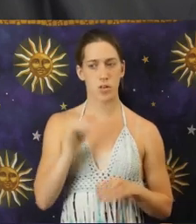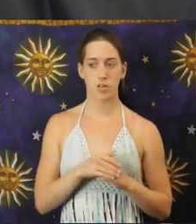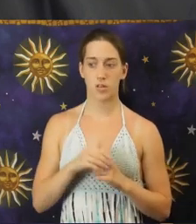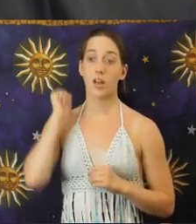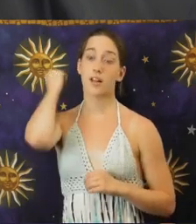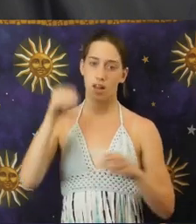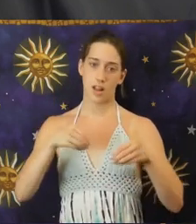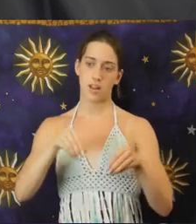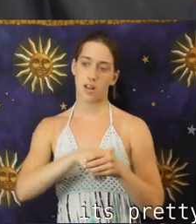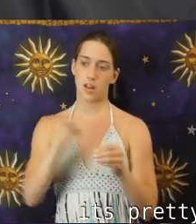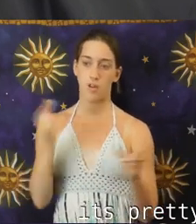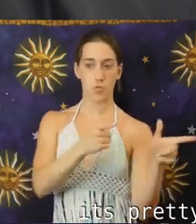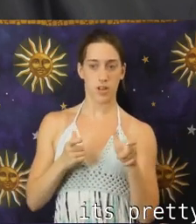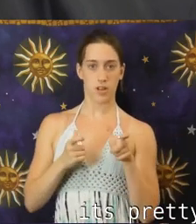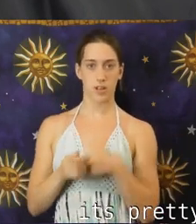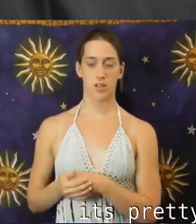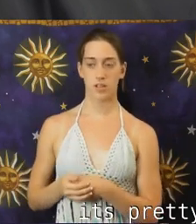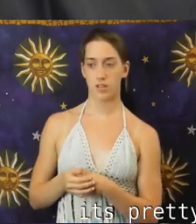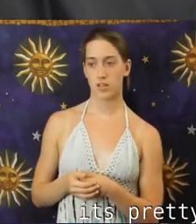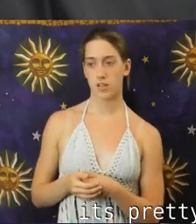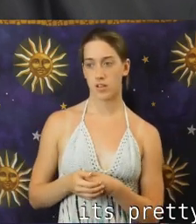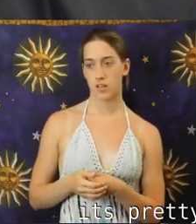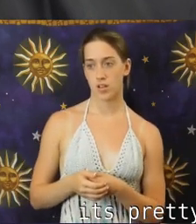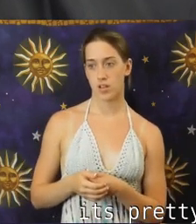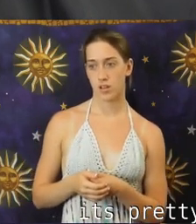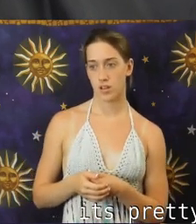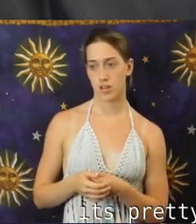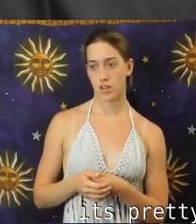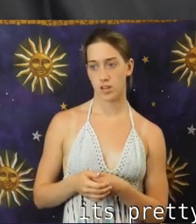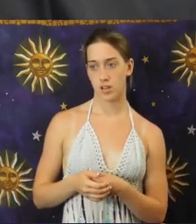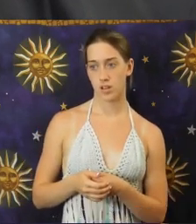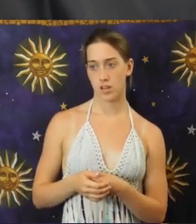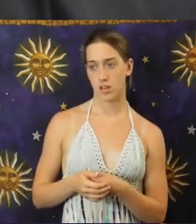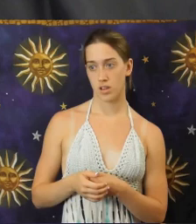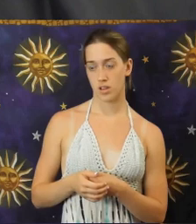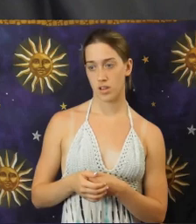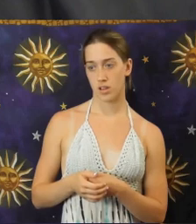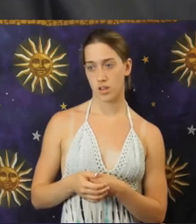stages. It's pretty small. So it's going to sell out quickly.